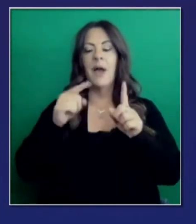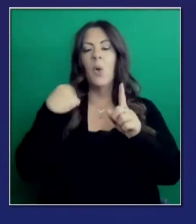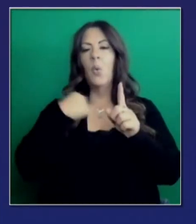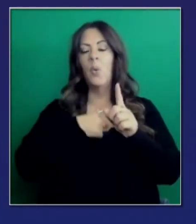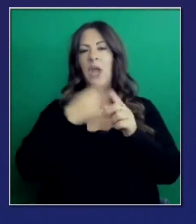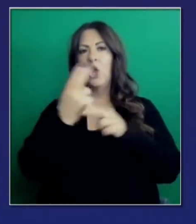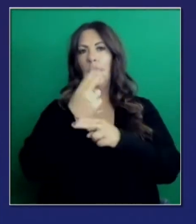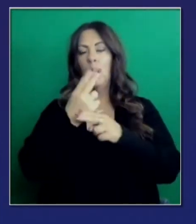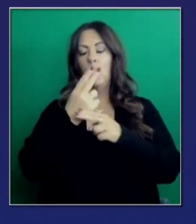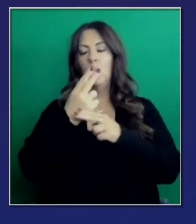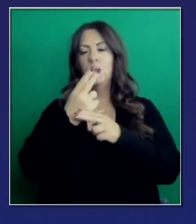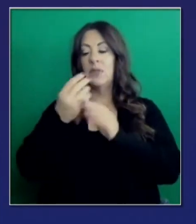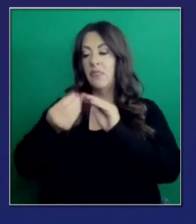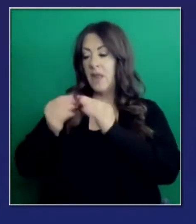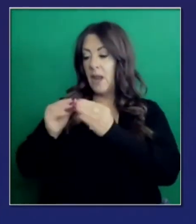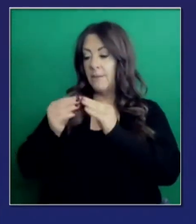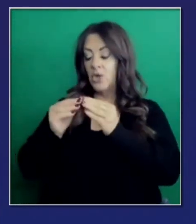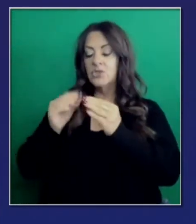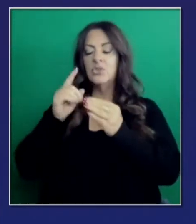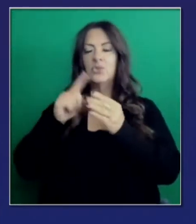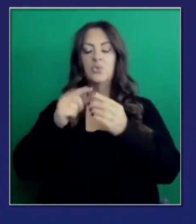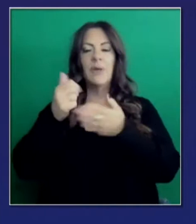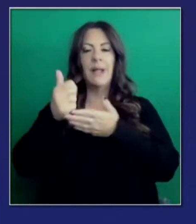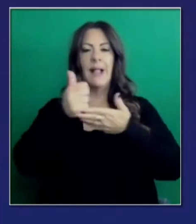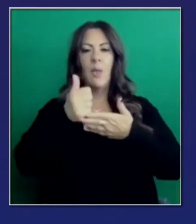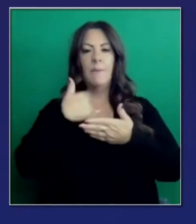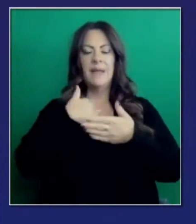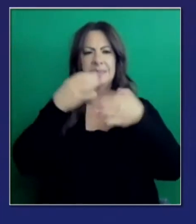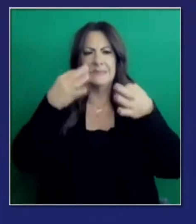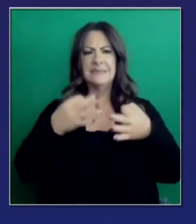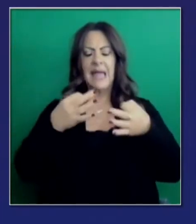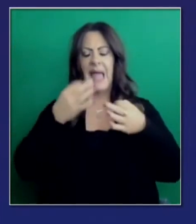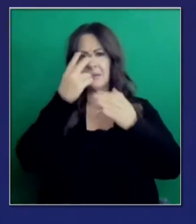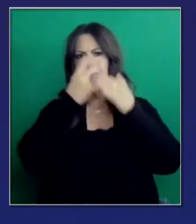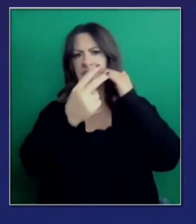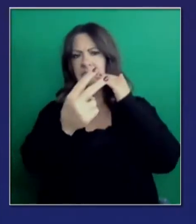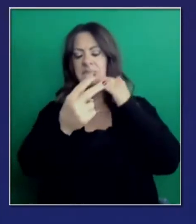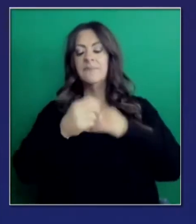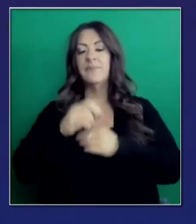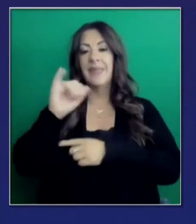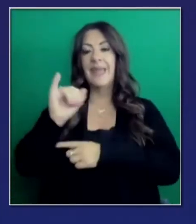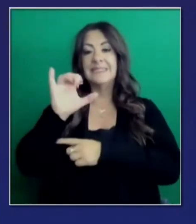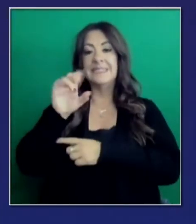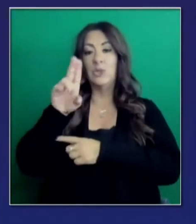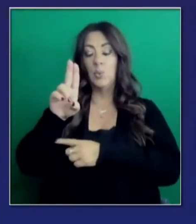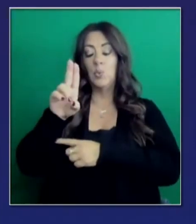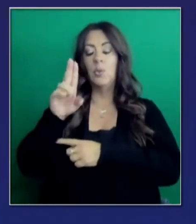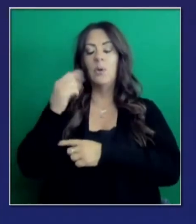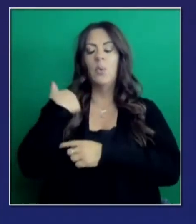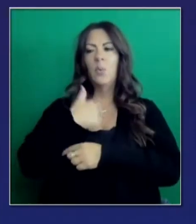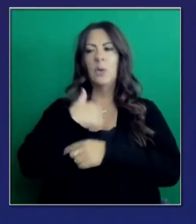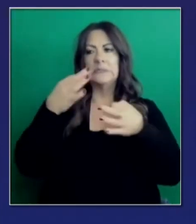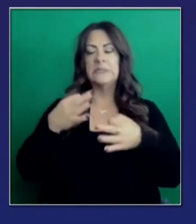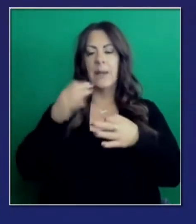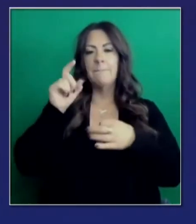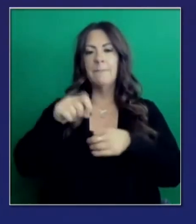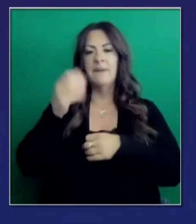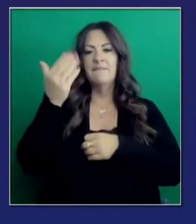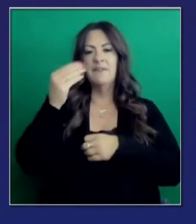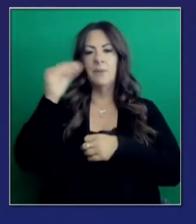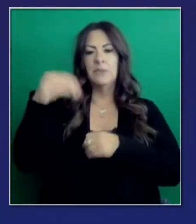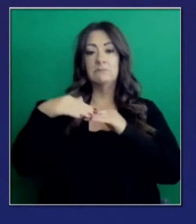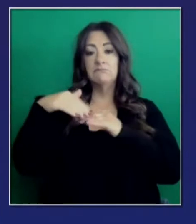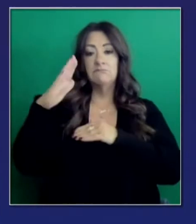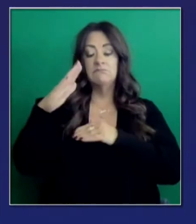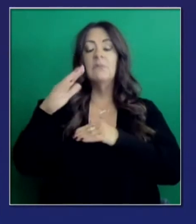determine ICU capacity either meets or exceeds 15%. And I want to talk more, and Dr. Galley's here as well,